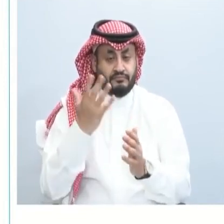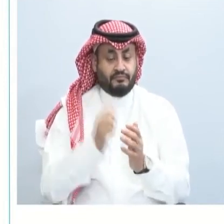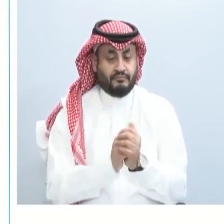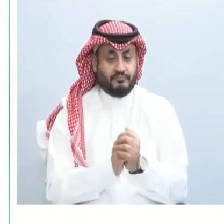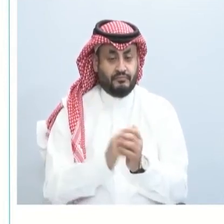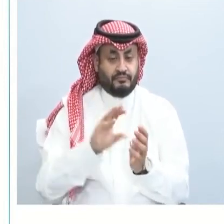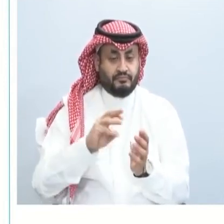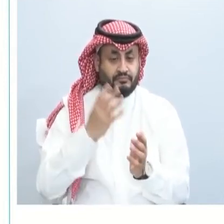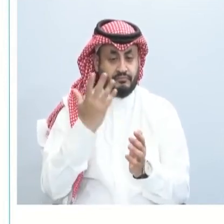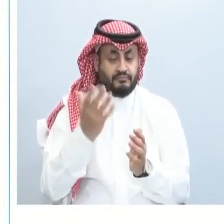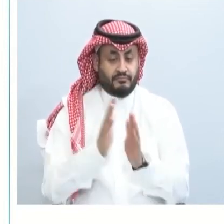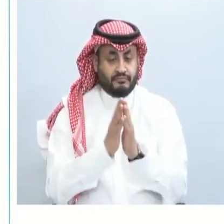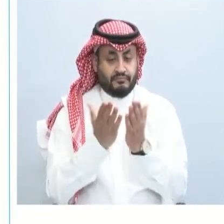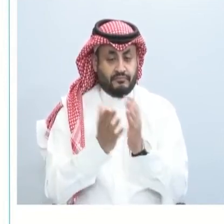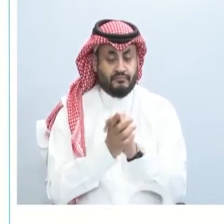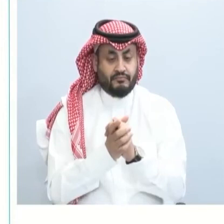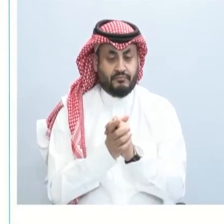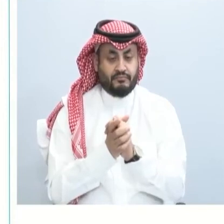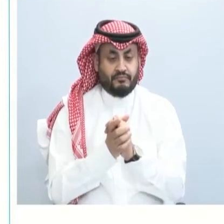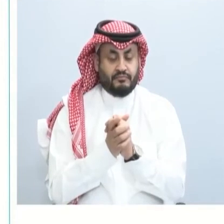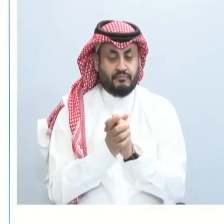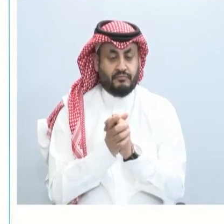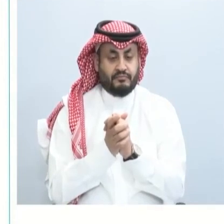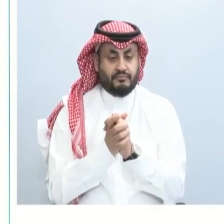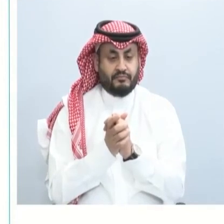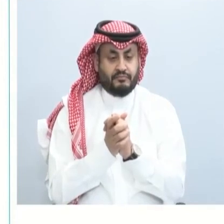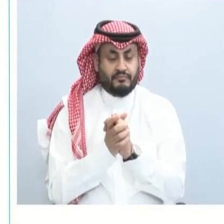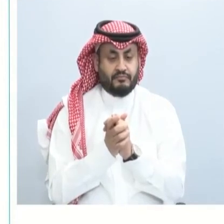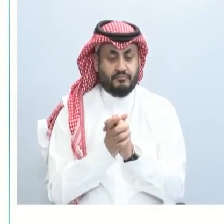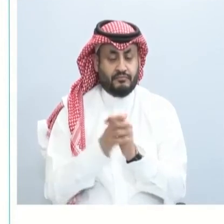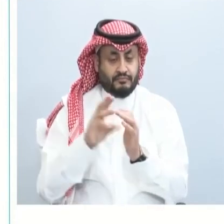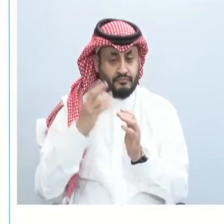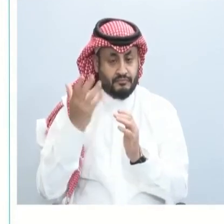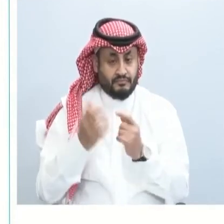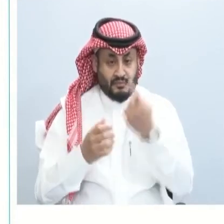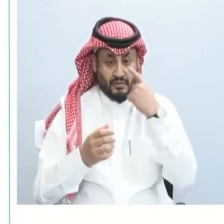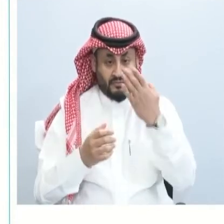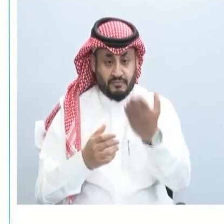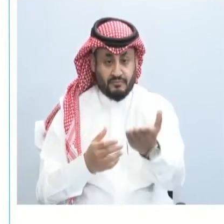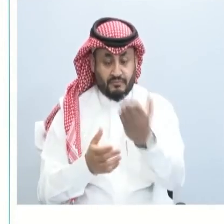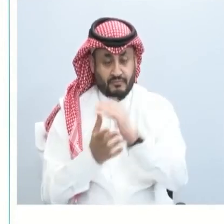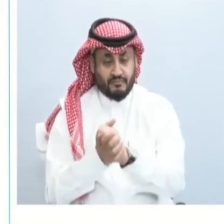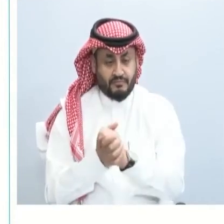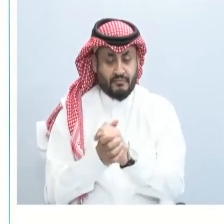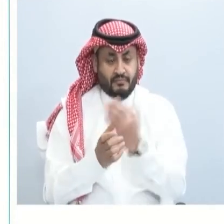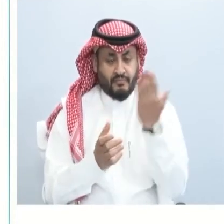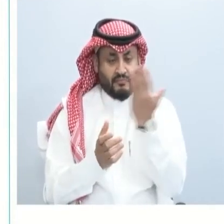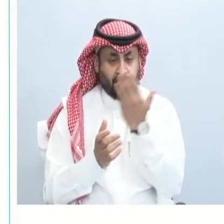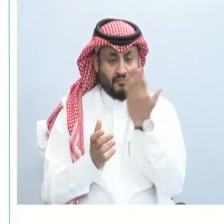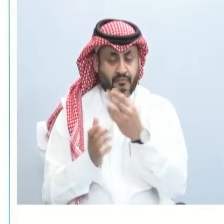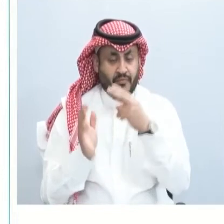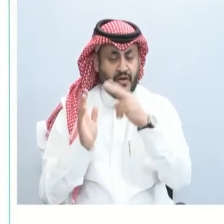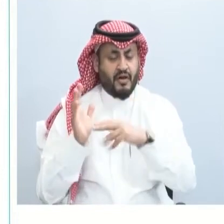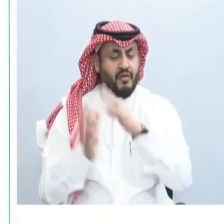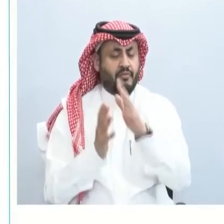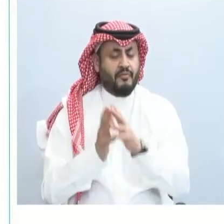65. Let's turn to page 65. On page 65, as you can see here we're going to read about